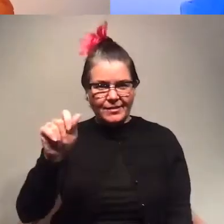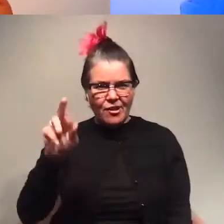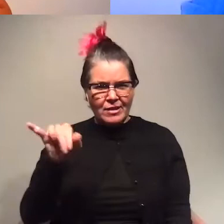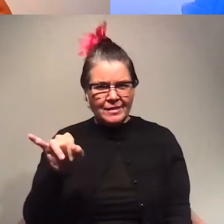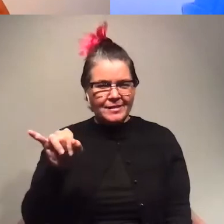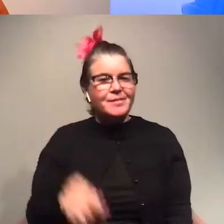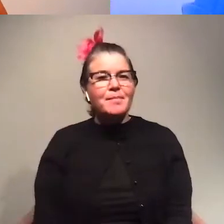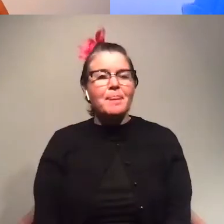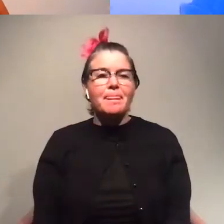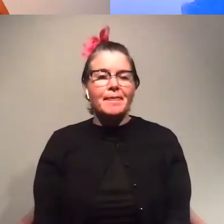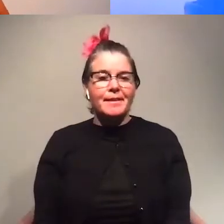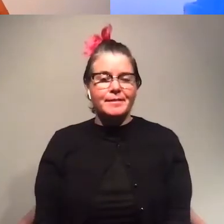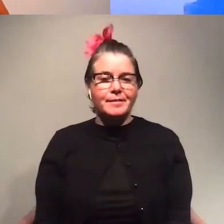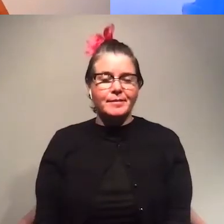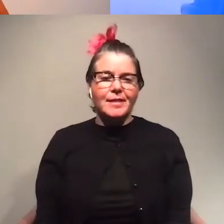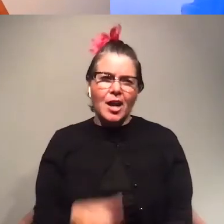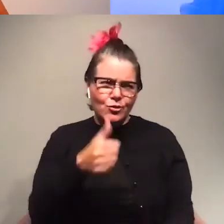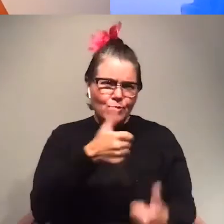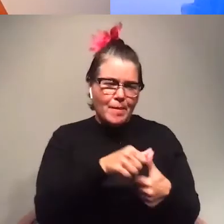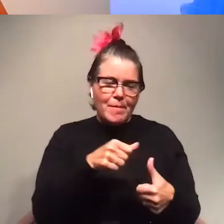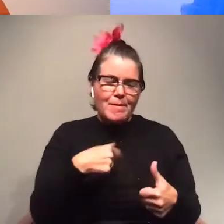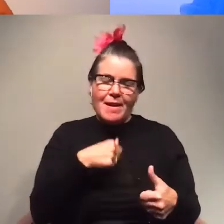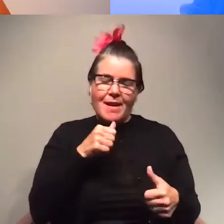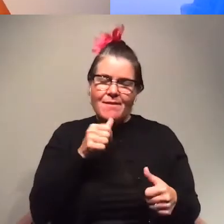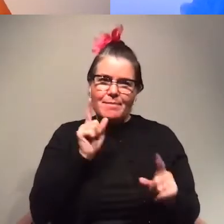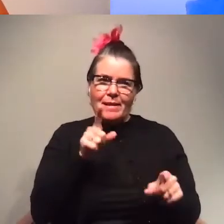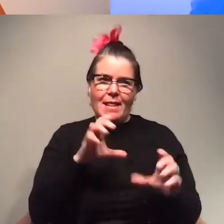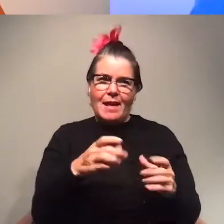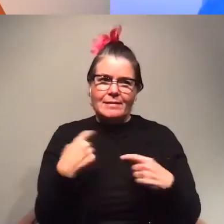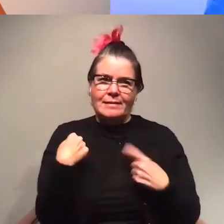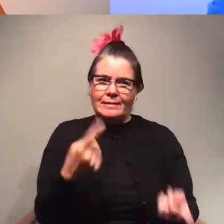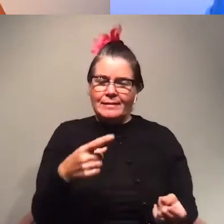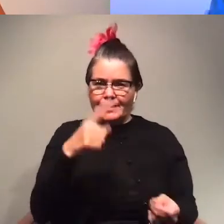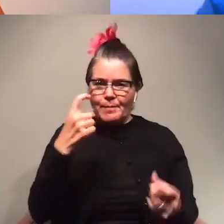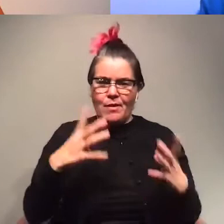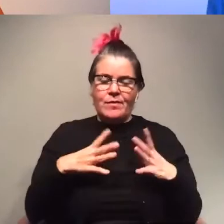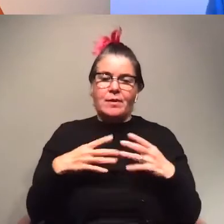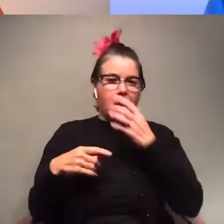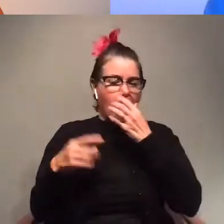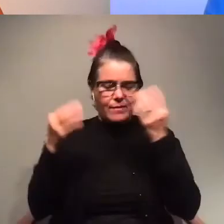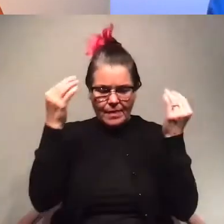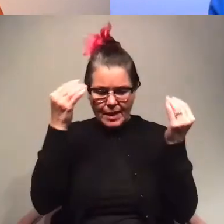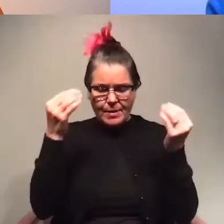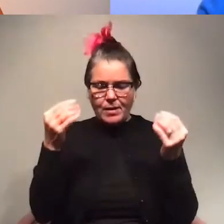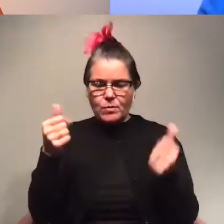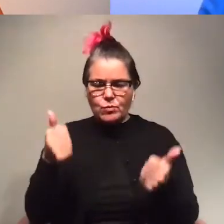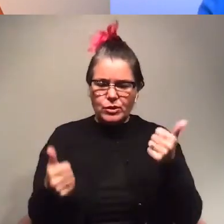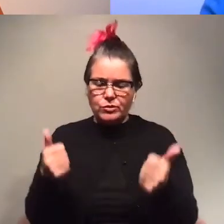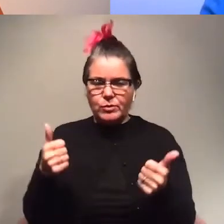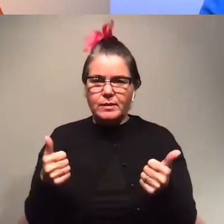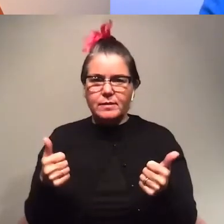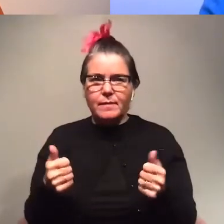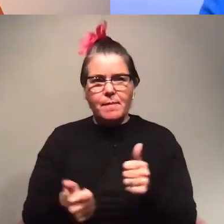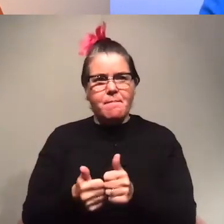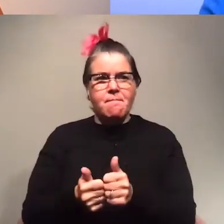know, I should remember what that is too, but I've been out of class for a long time this summer. Gosh, I'd have to think about the one that's probably like the